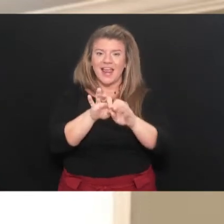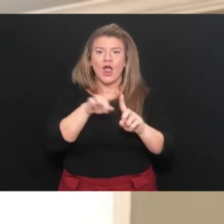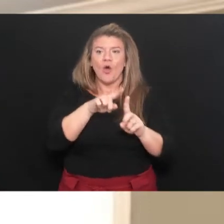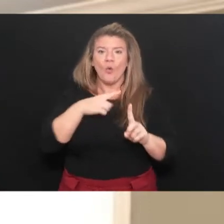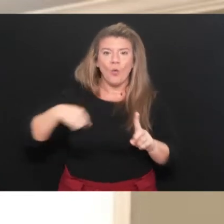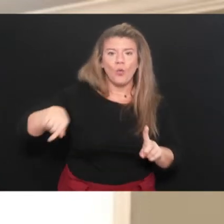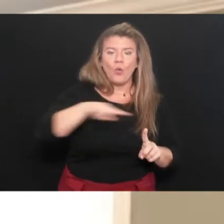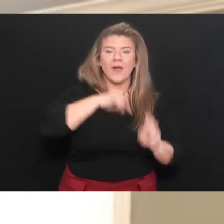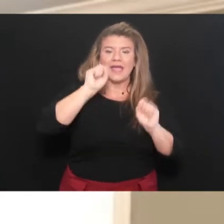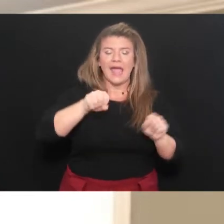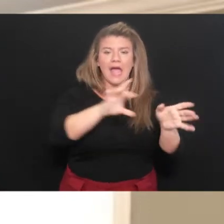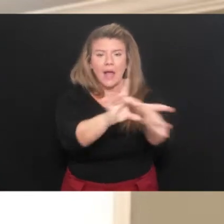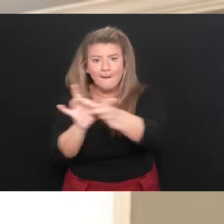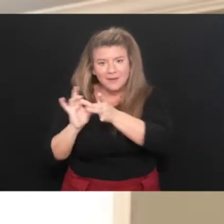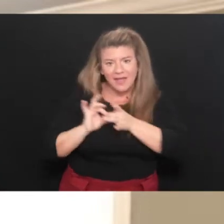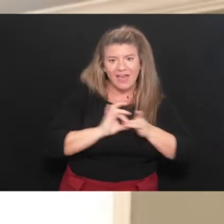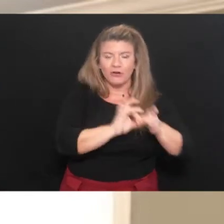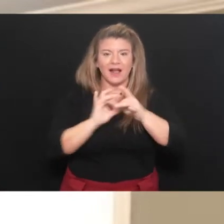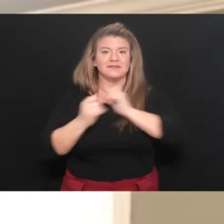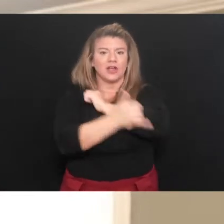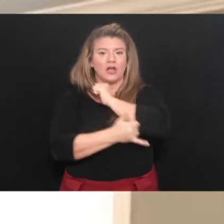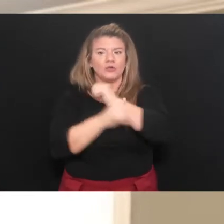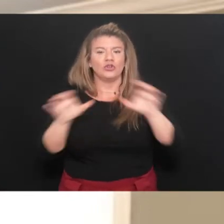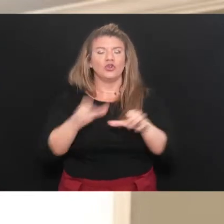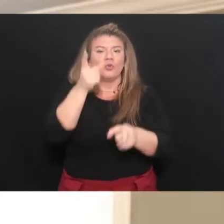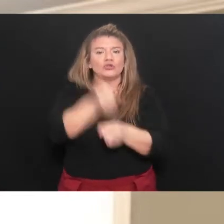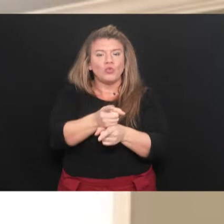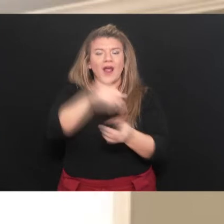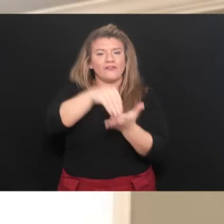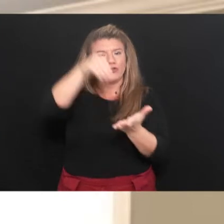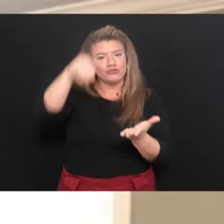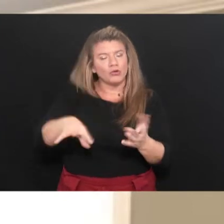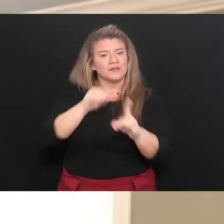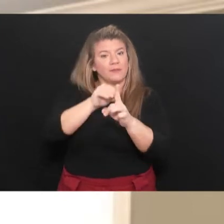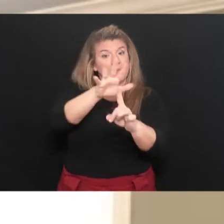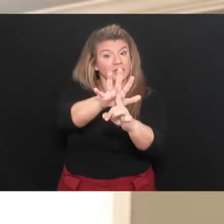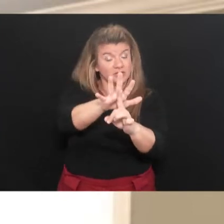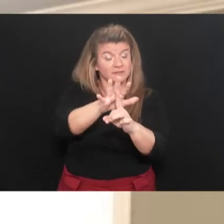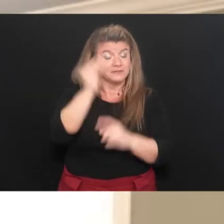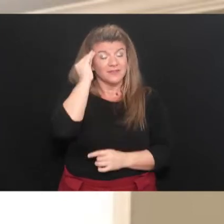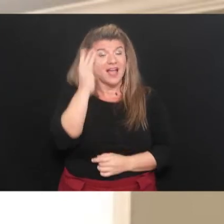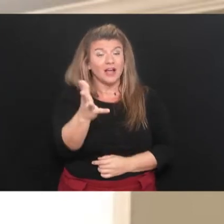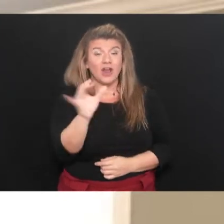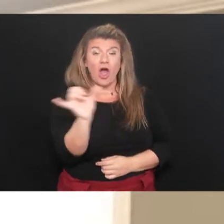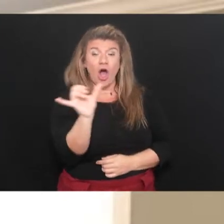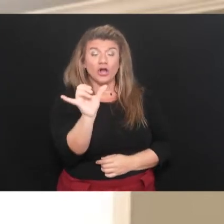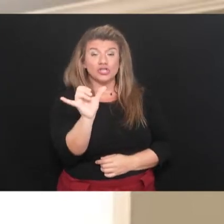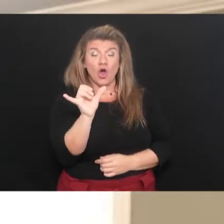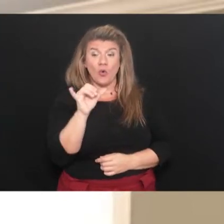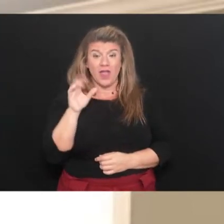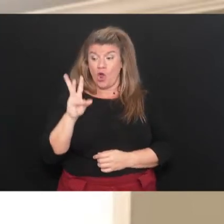come together as a country to do what's right for our students and for our population. And I'll tell you what you did in